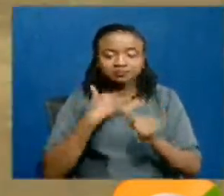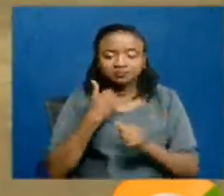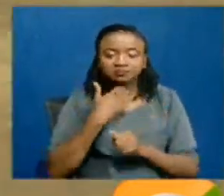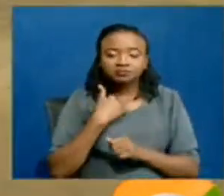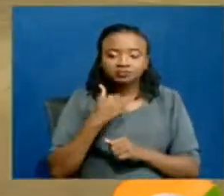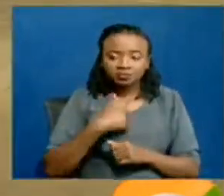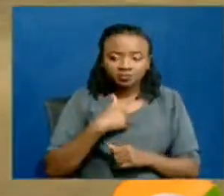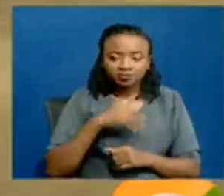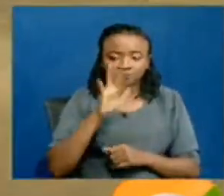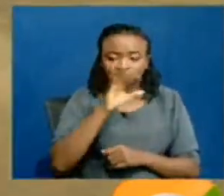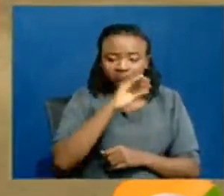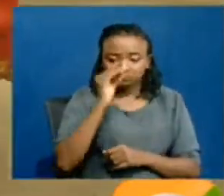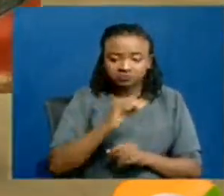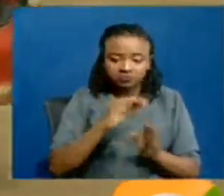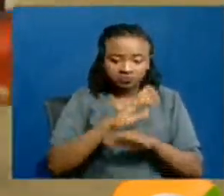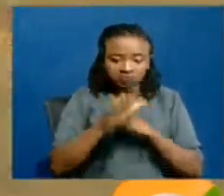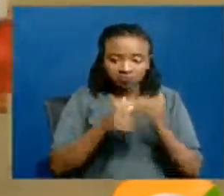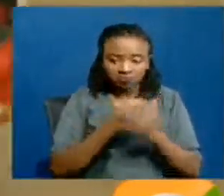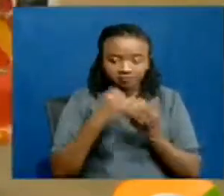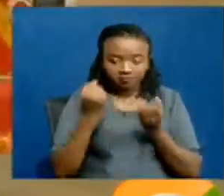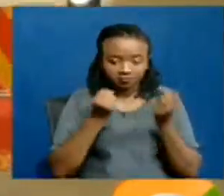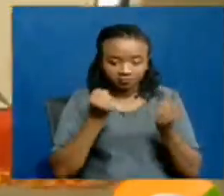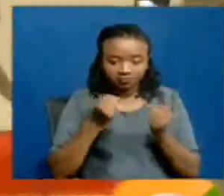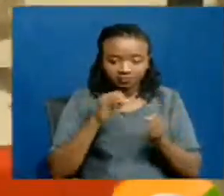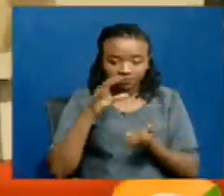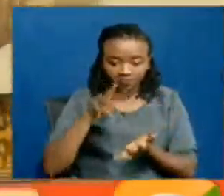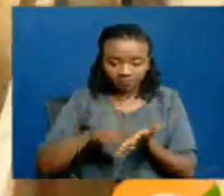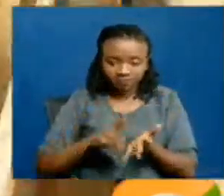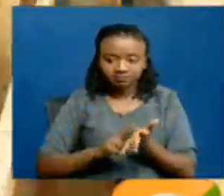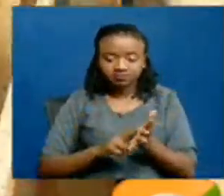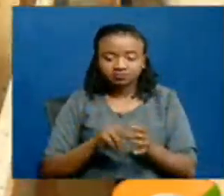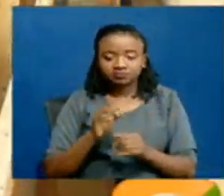of all registered vehicles be electric by 2030 as part of efforts to lower